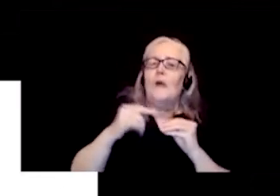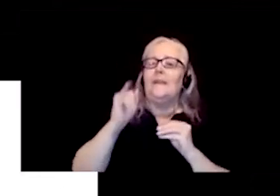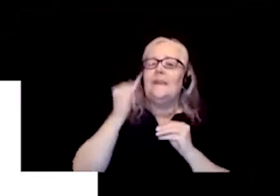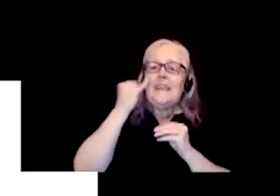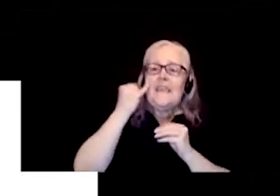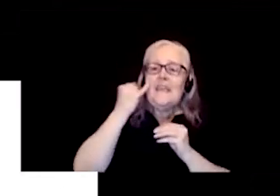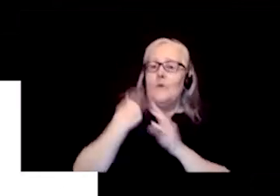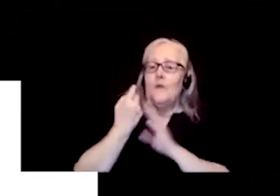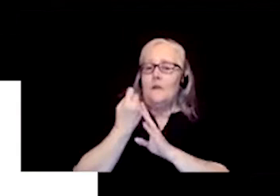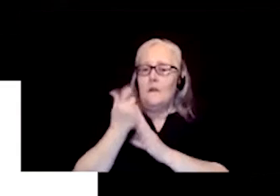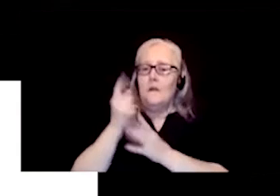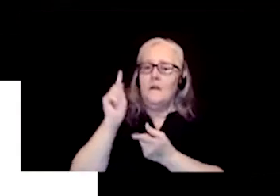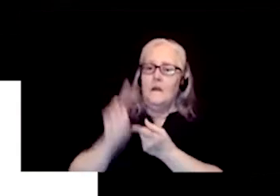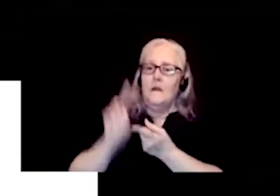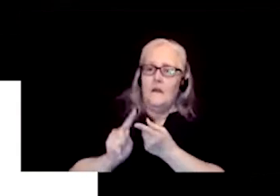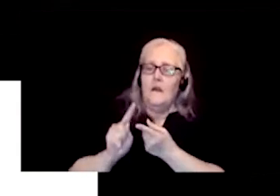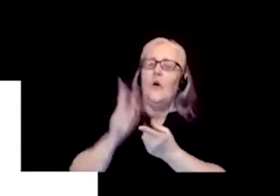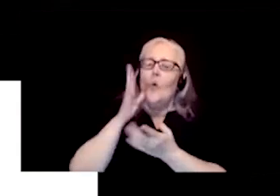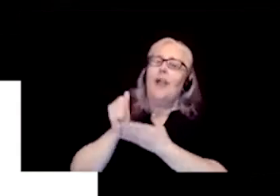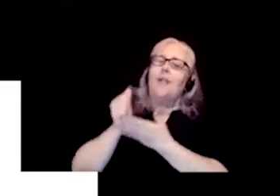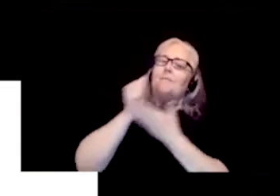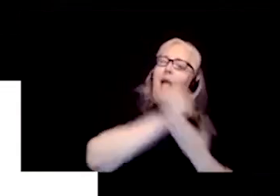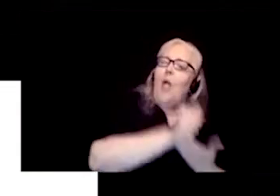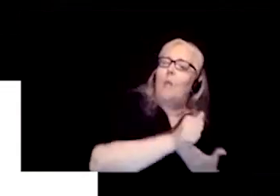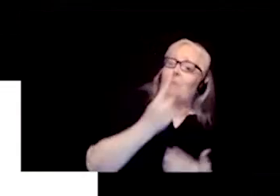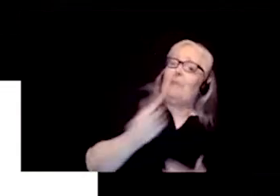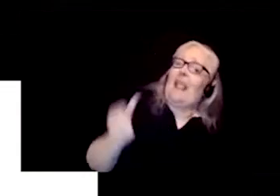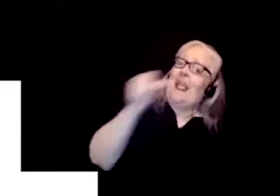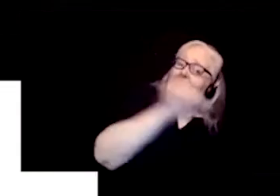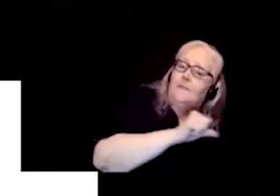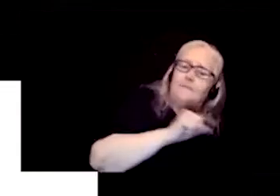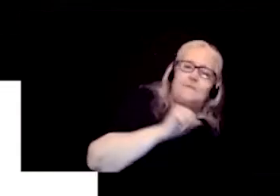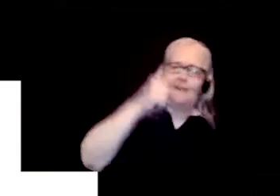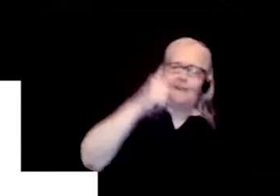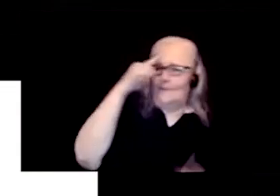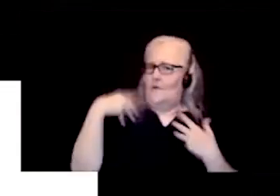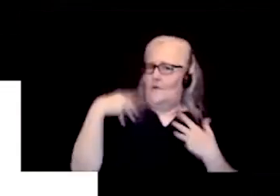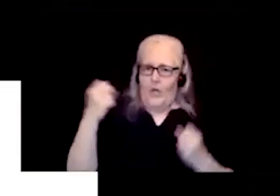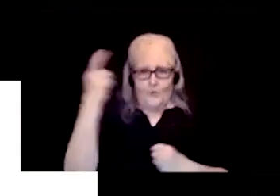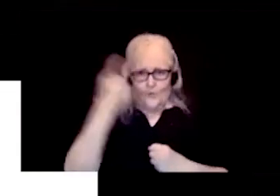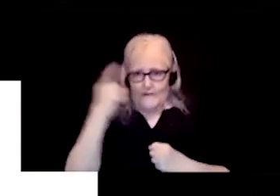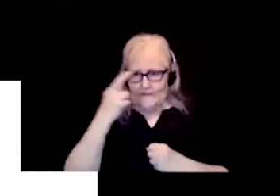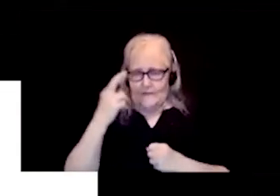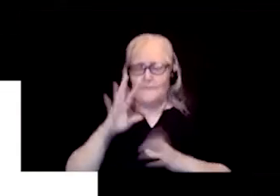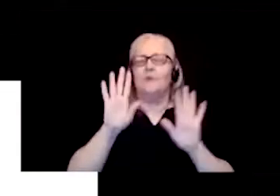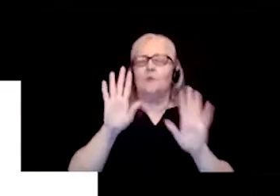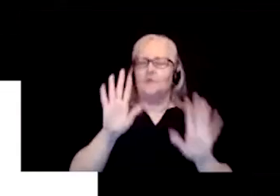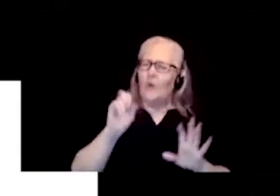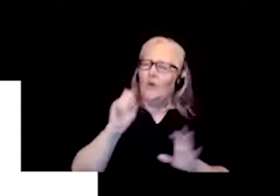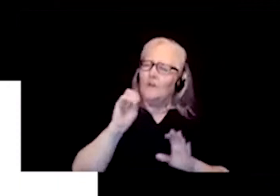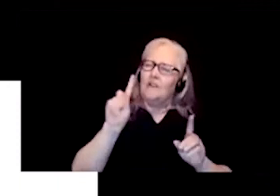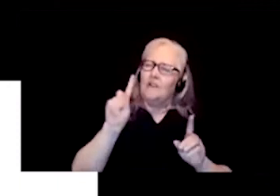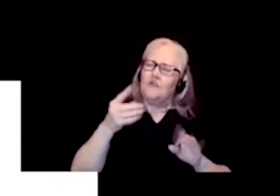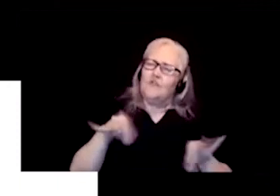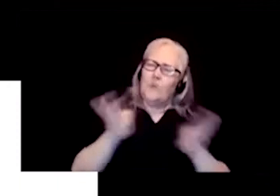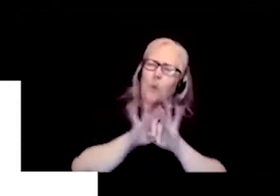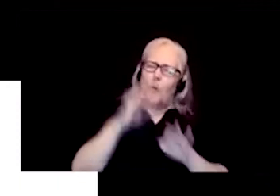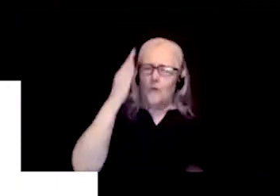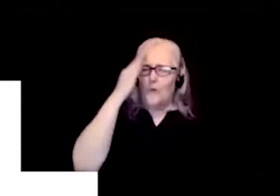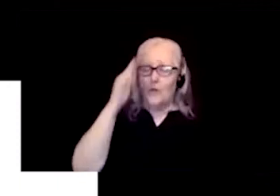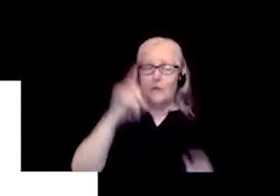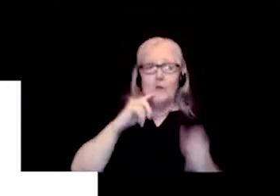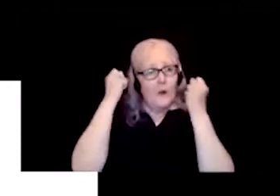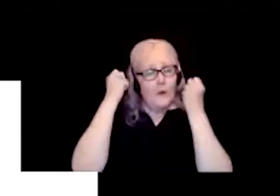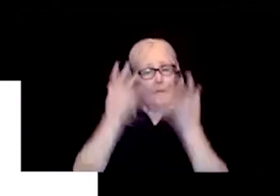don't have time to go into the chart, but just note that there are so many pieces to this that we have to